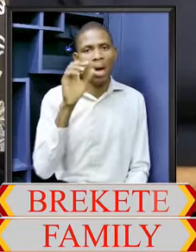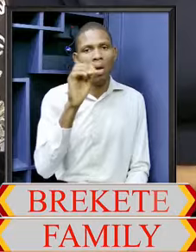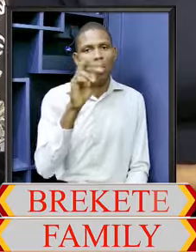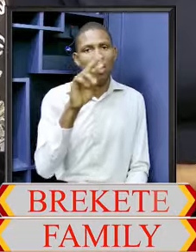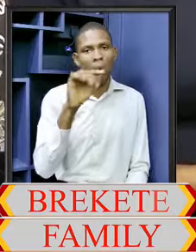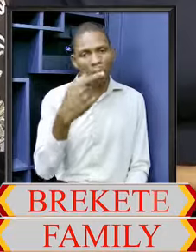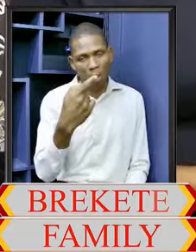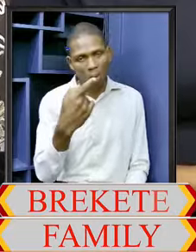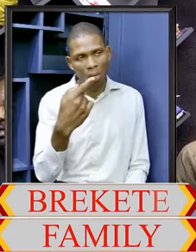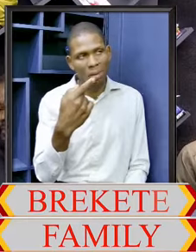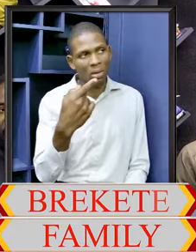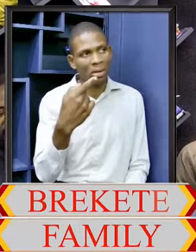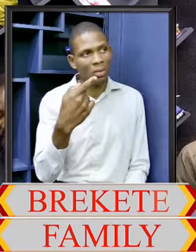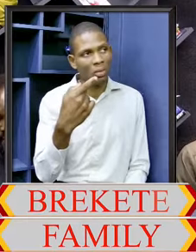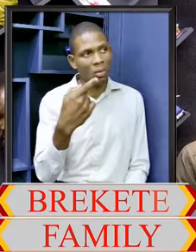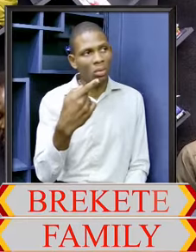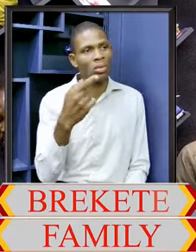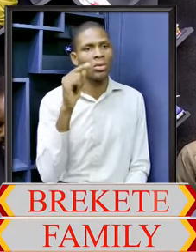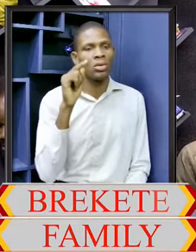www.NigerianExportersHub.com.